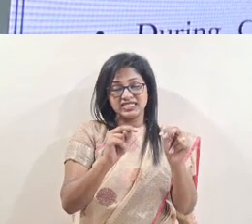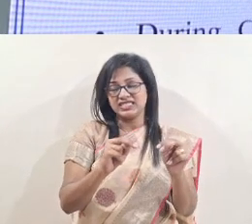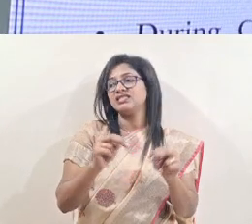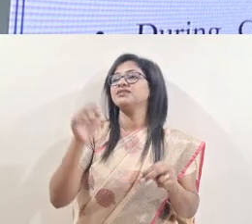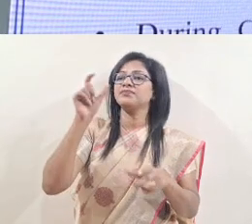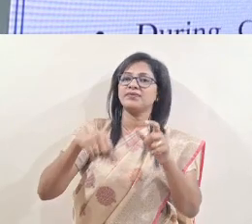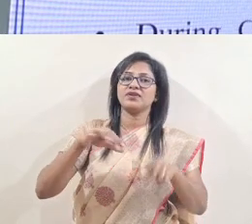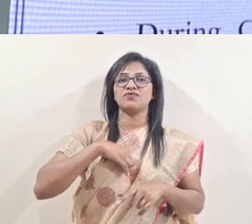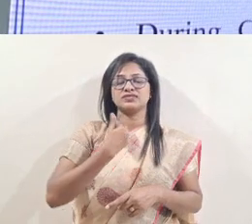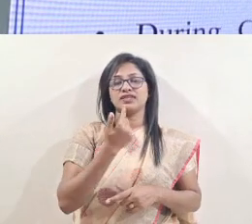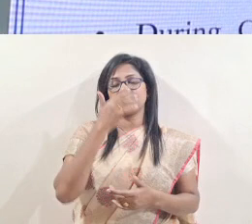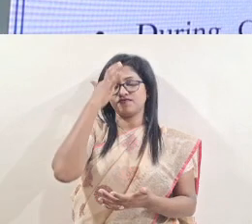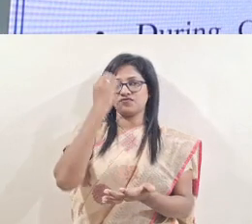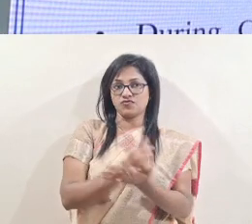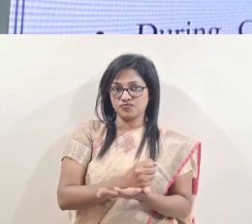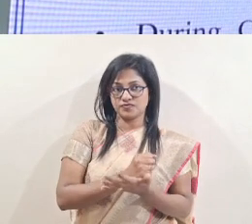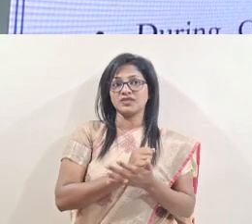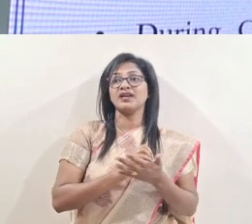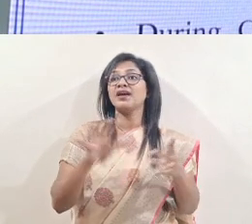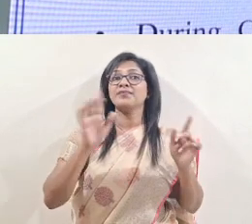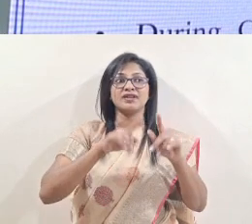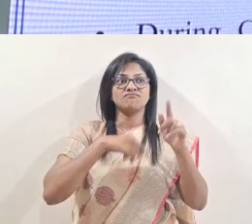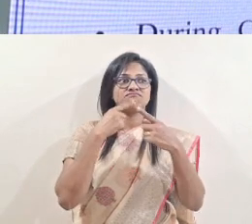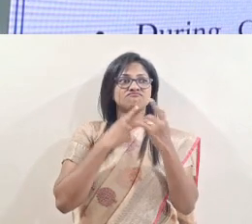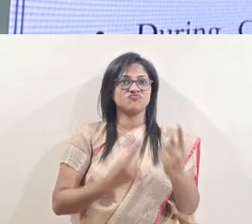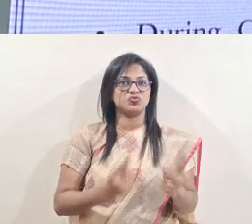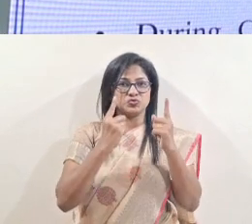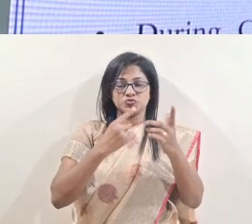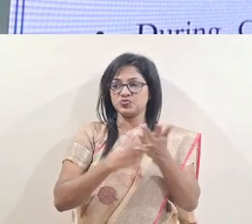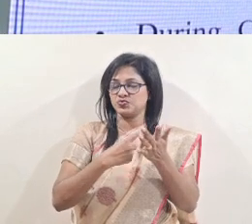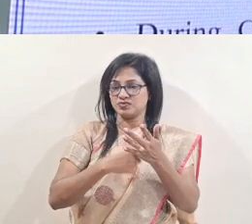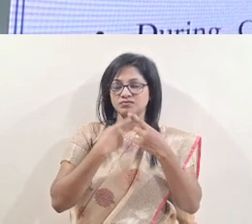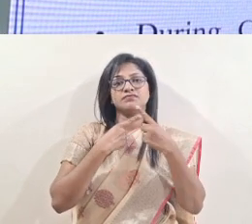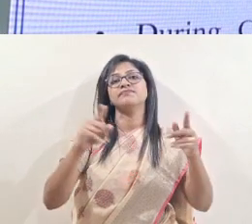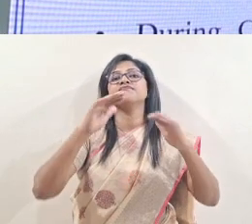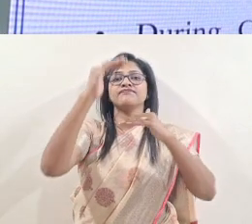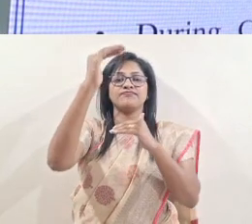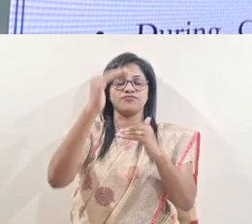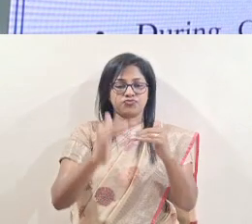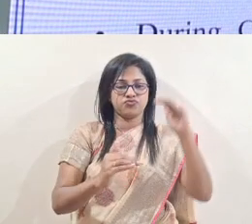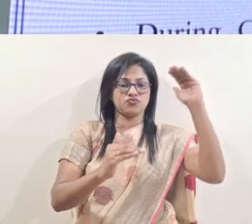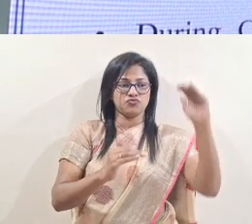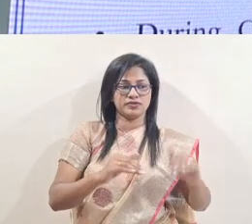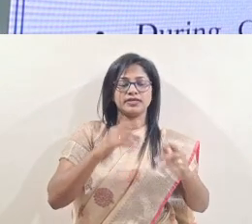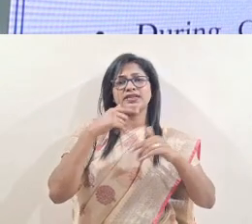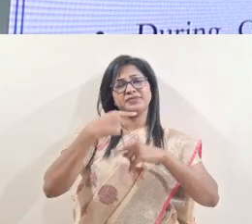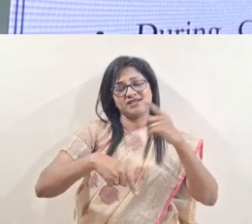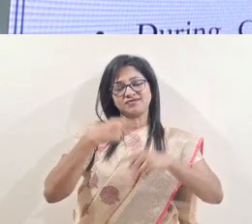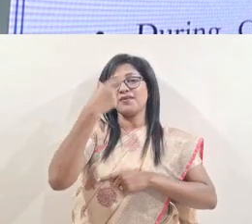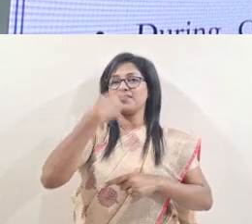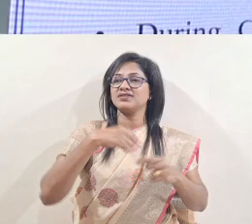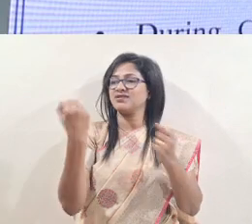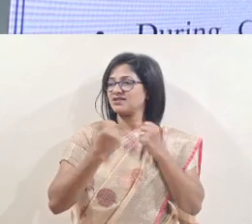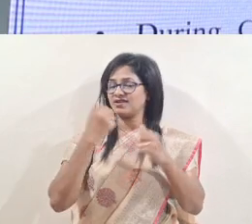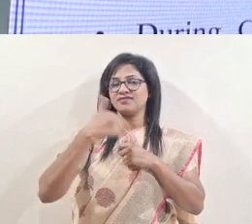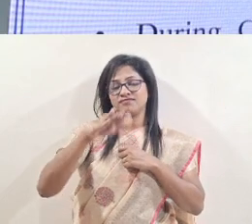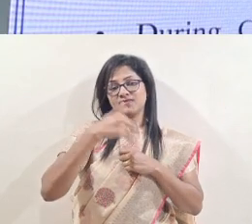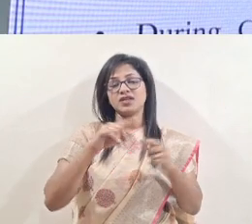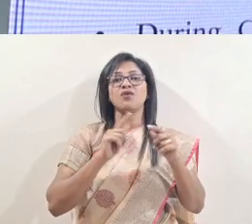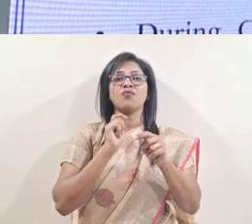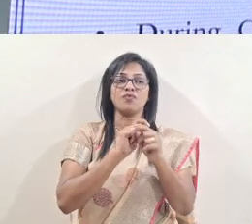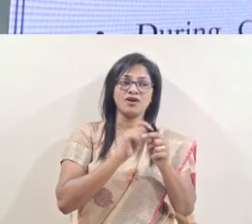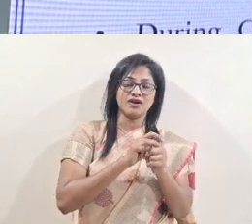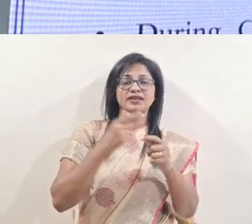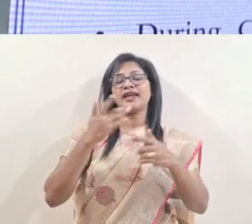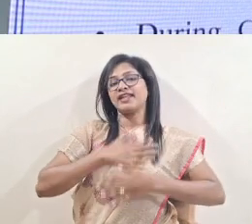ownership. But after restrictions were eased out, they continuously use the personal vehicle for work trip as well as for